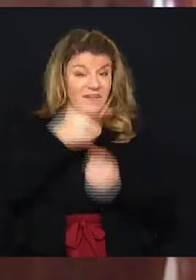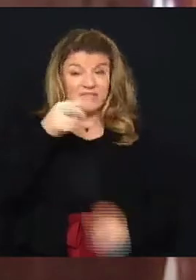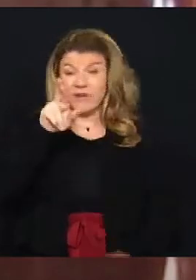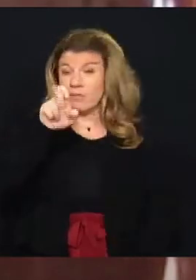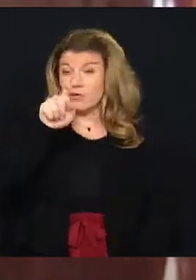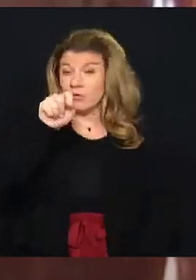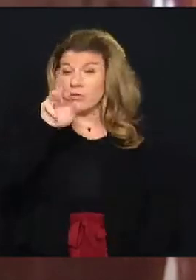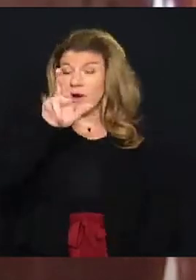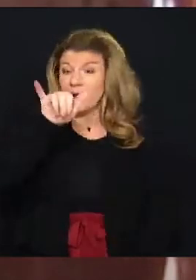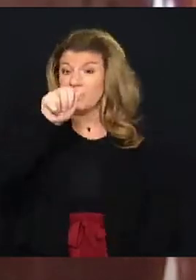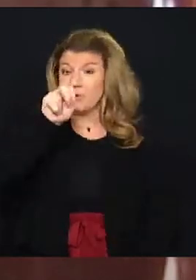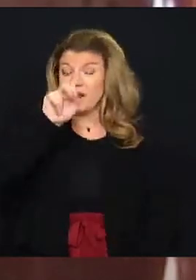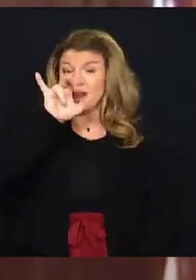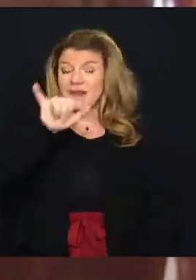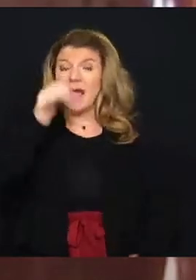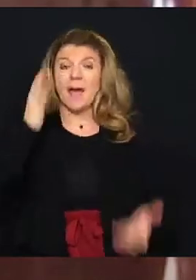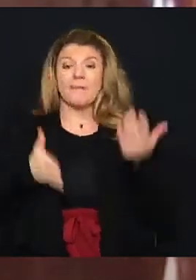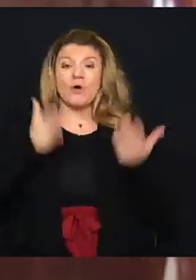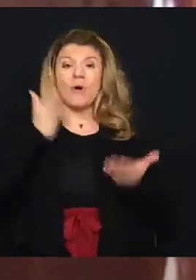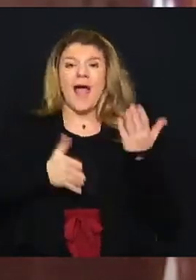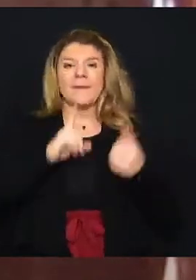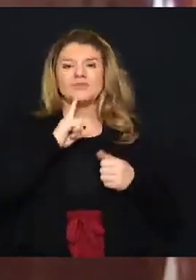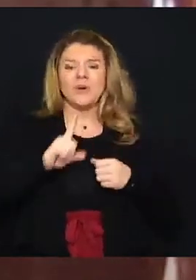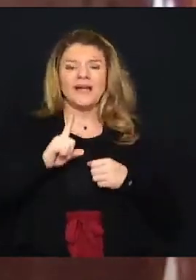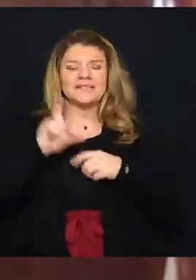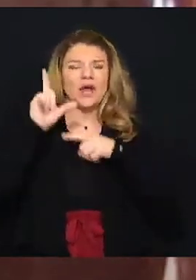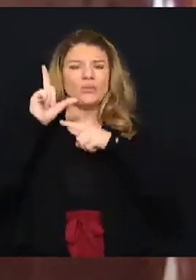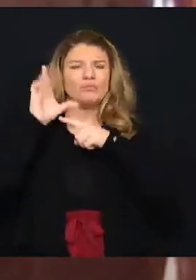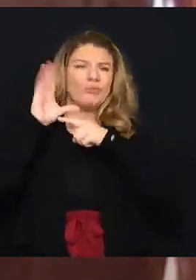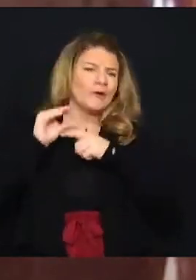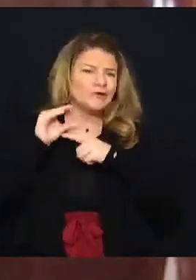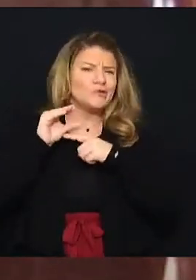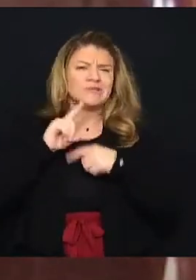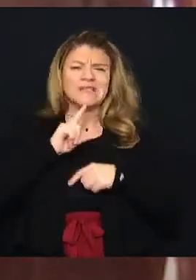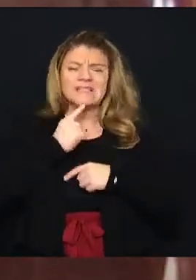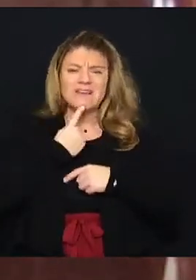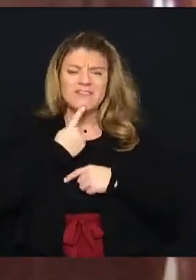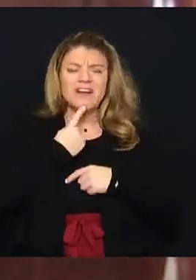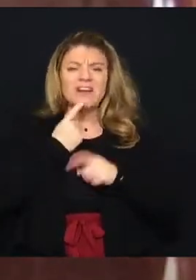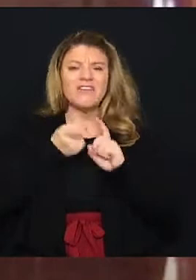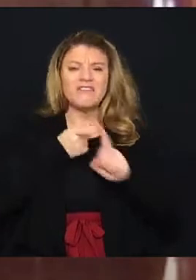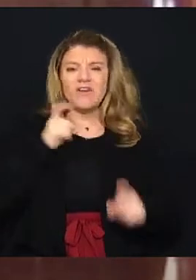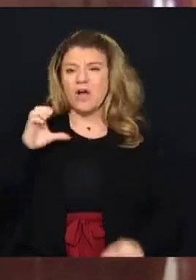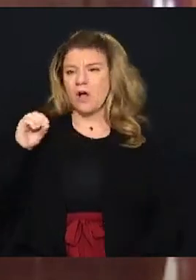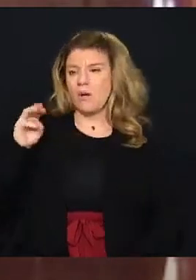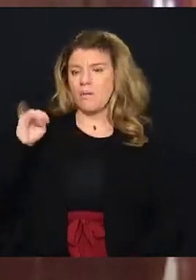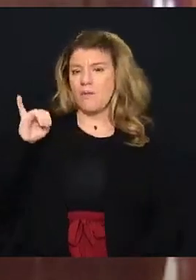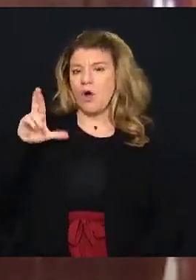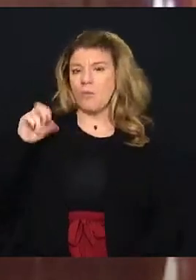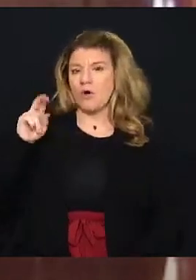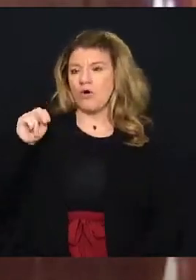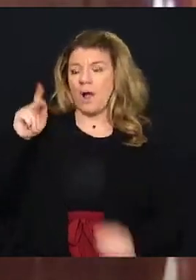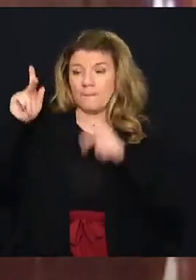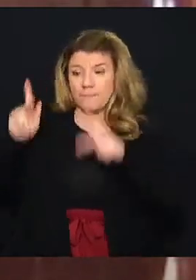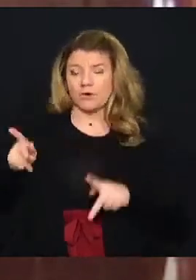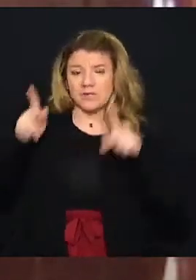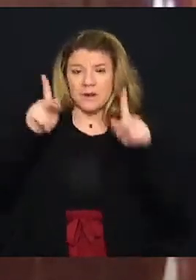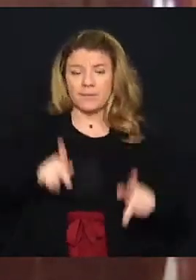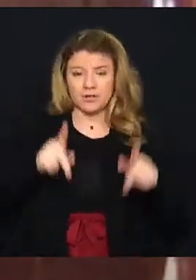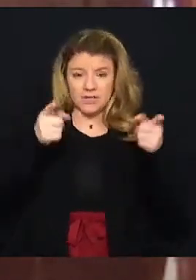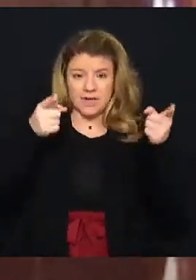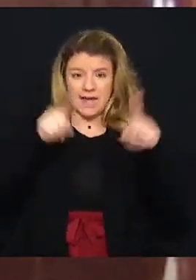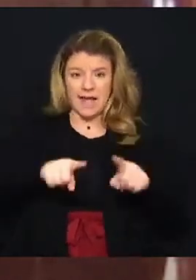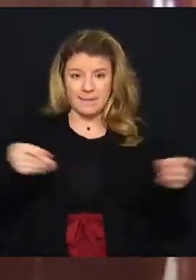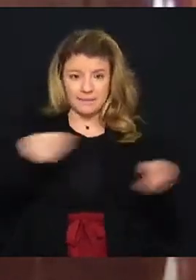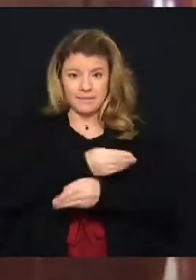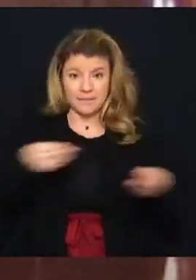that perhaps there is a reduced severity from Omicron on a person-to-person basis. And